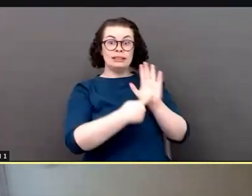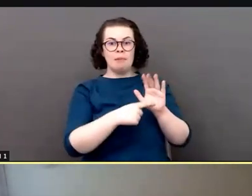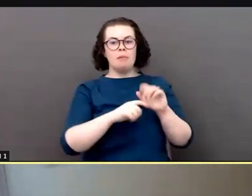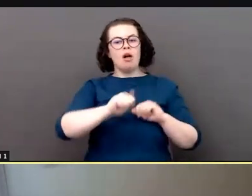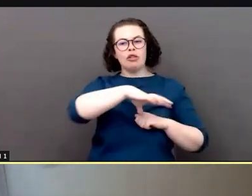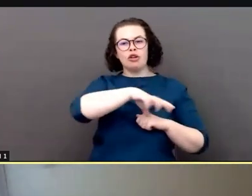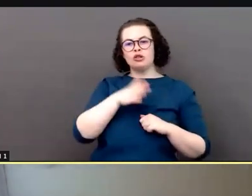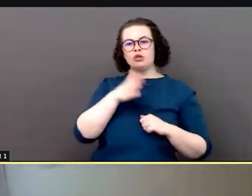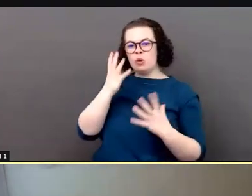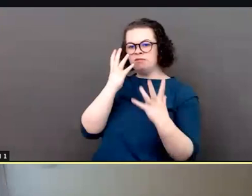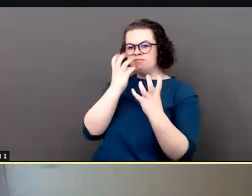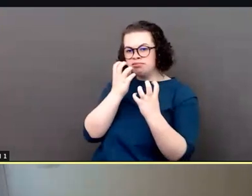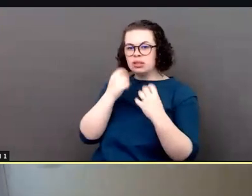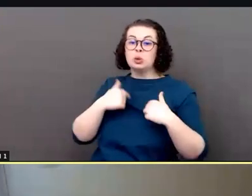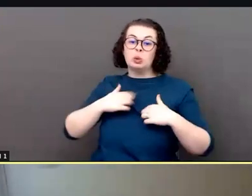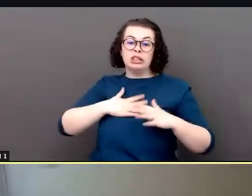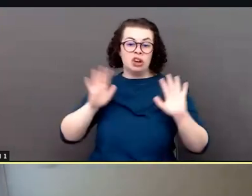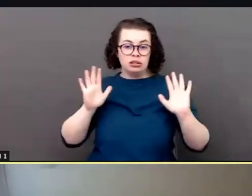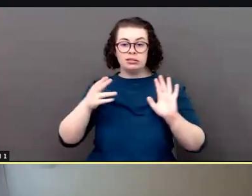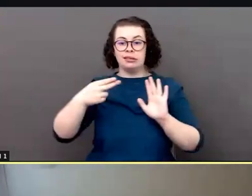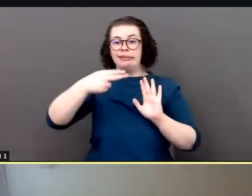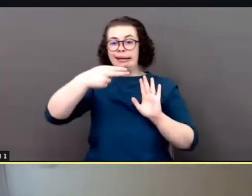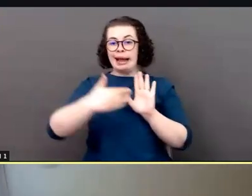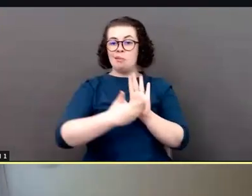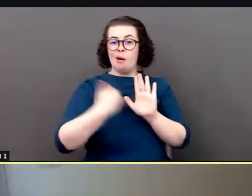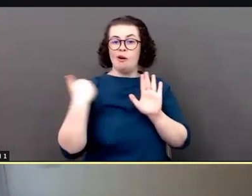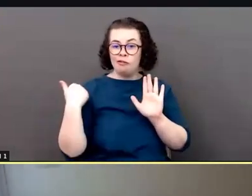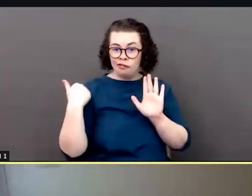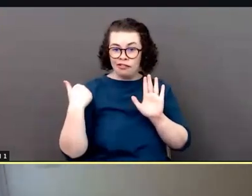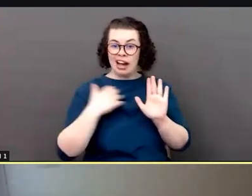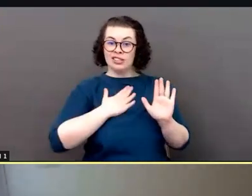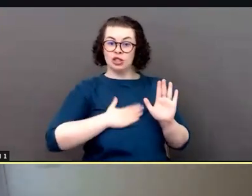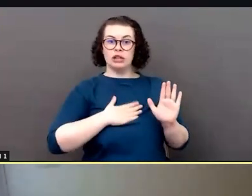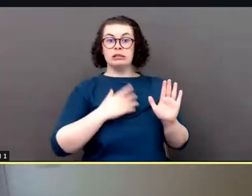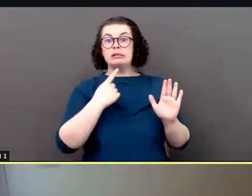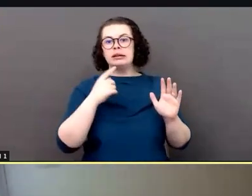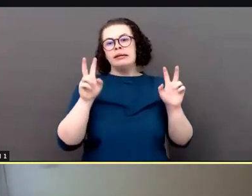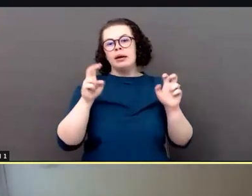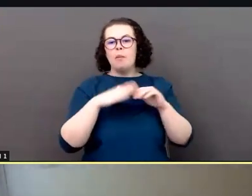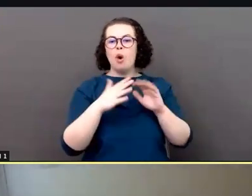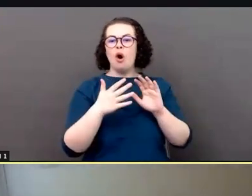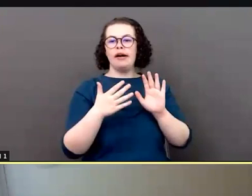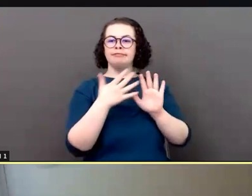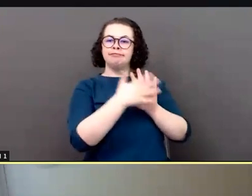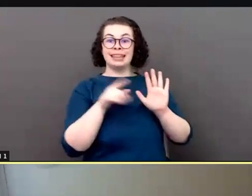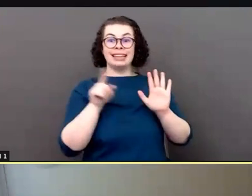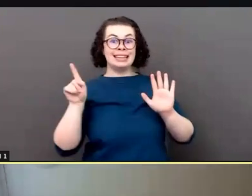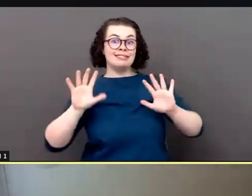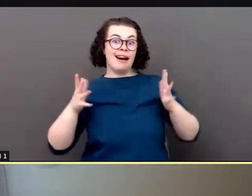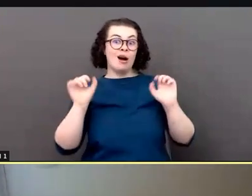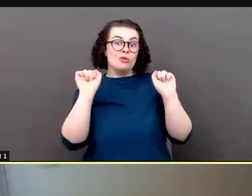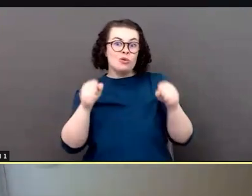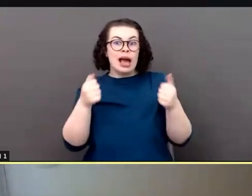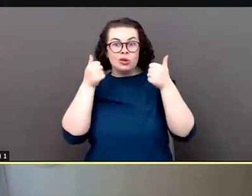B that shows from 7 different countries how things are supposed to be laid out correctly there.